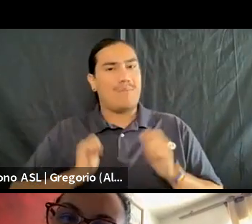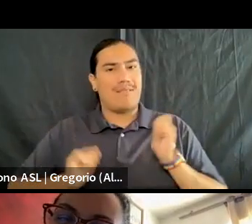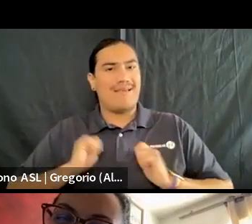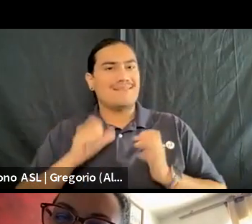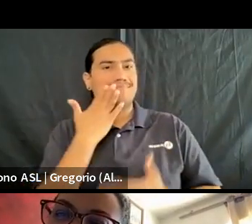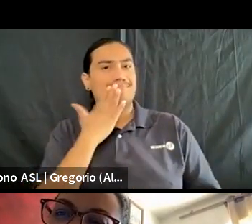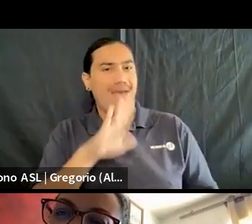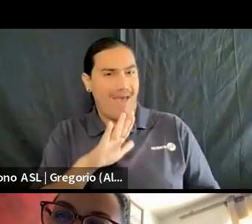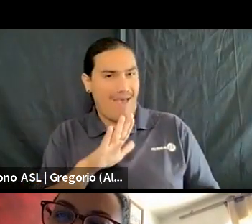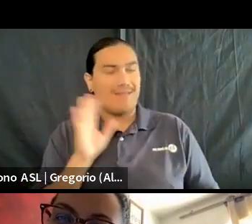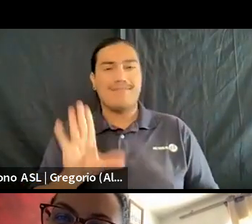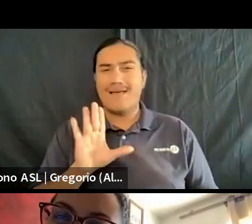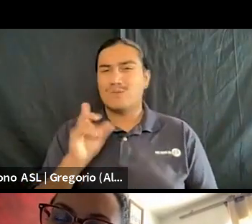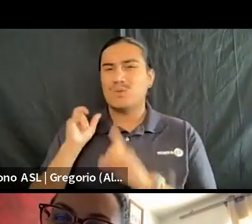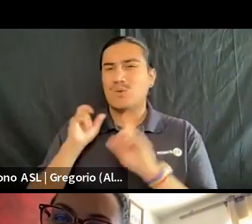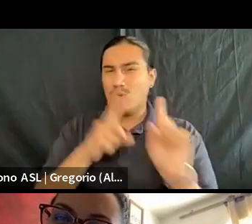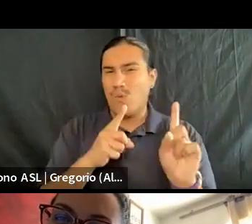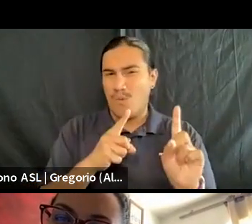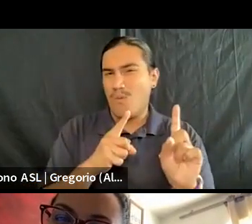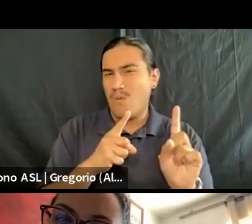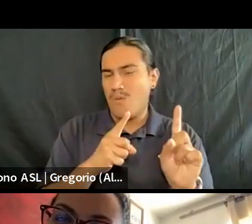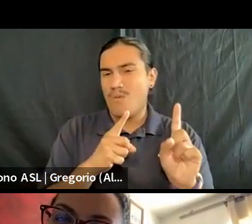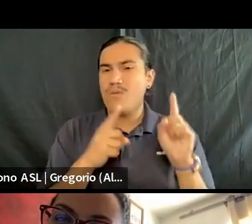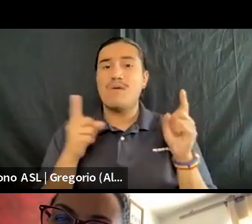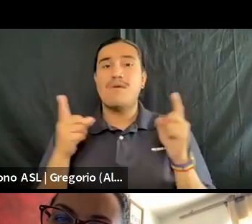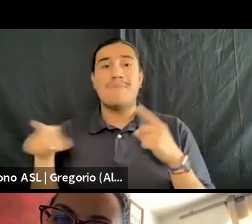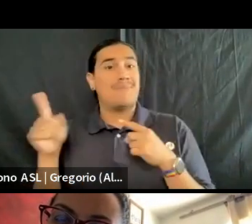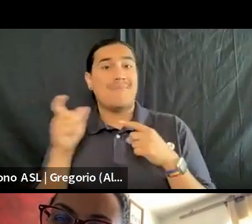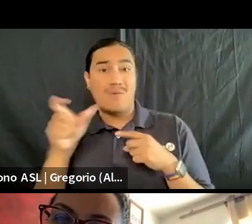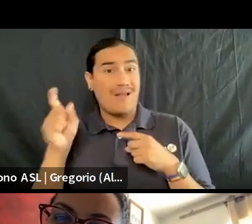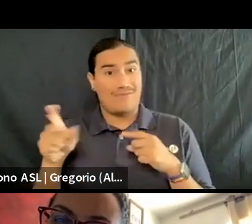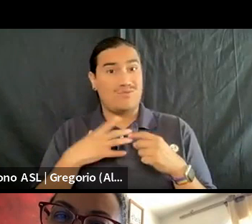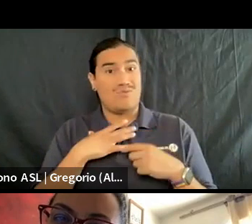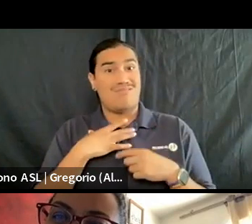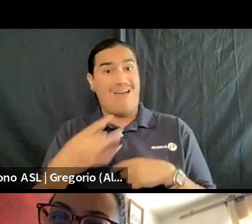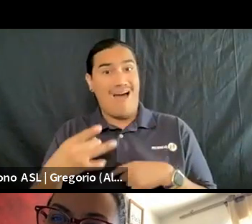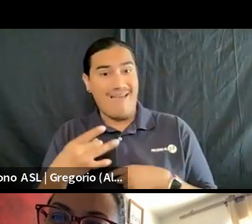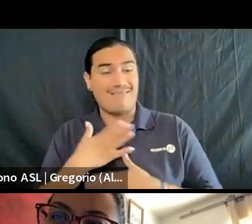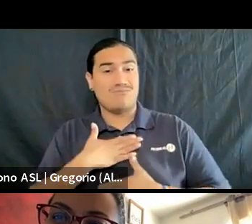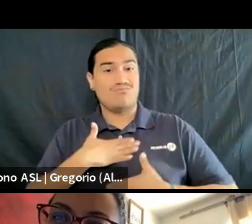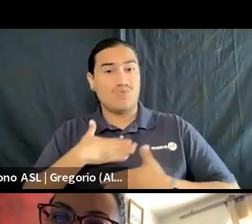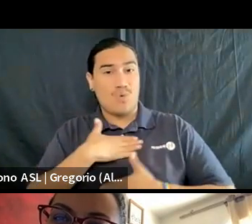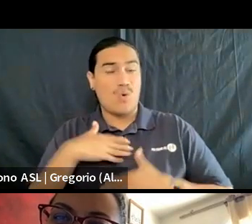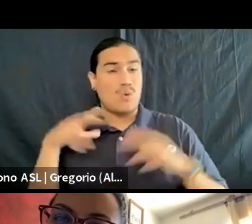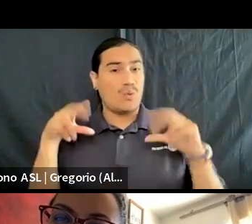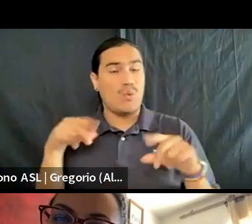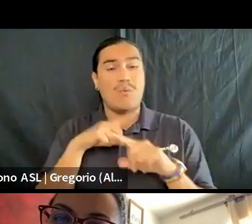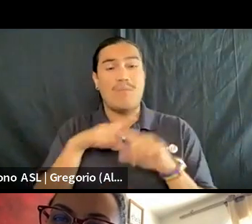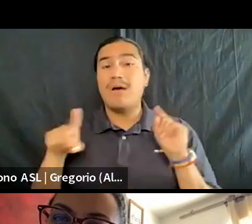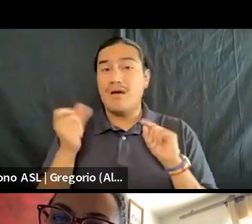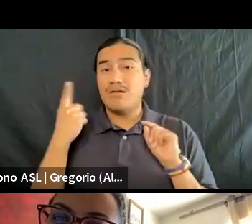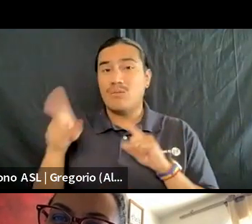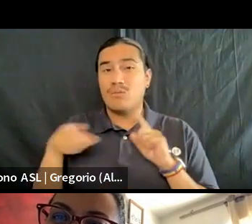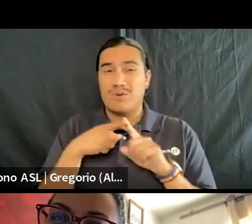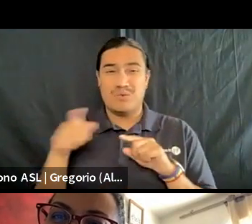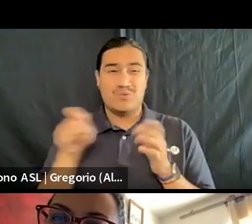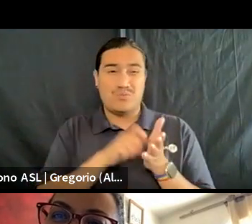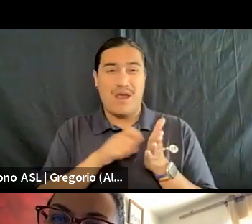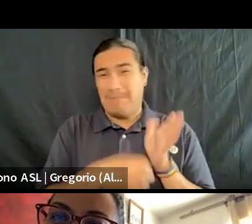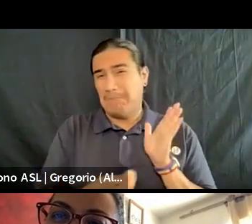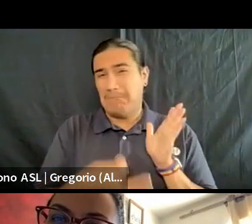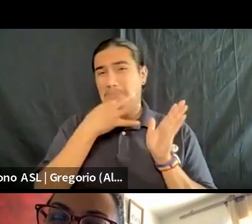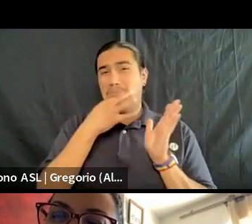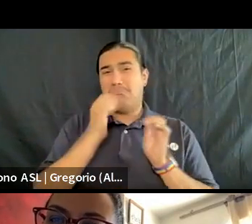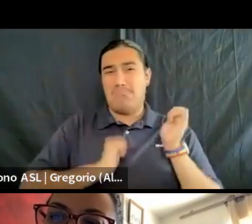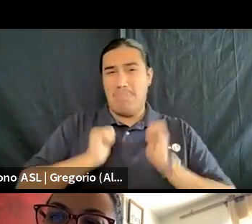That's your goal. Now, they don't have to like it, you know. Even when you write a very good